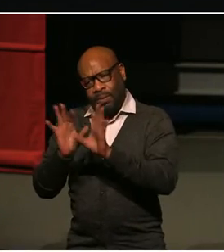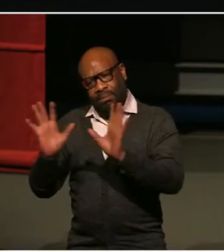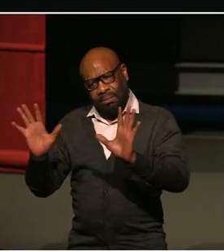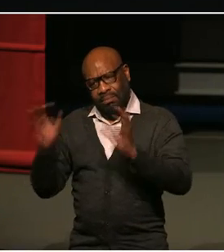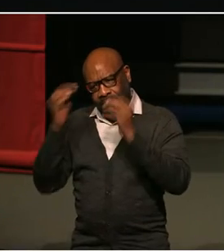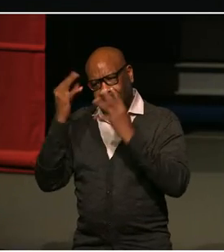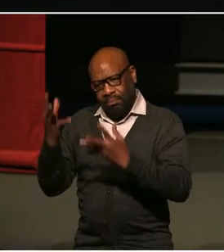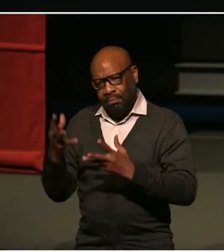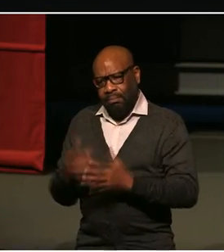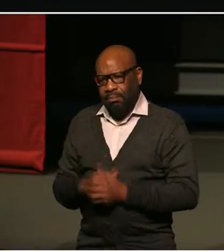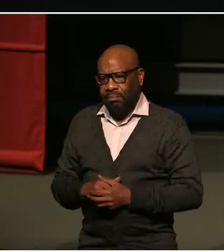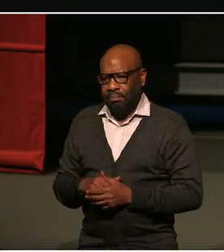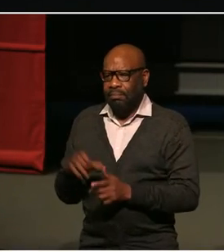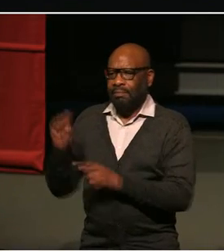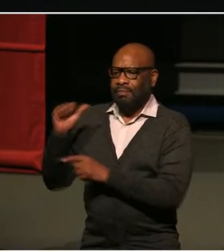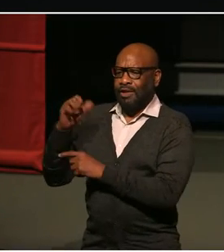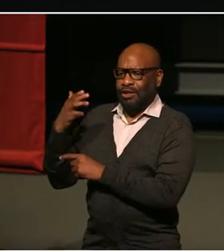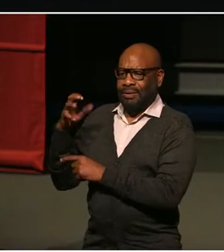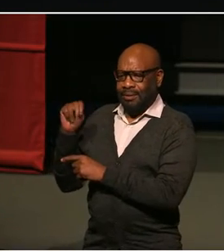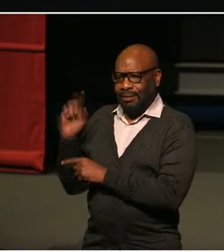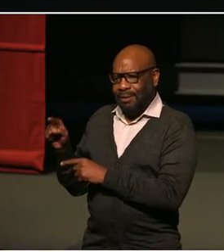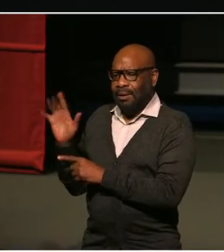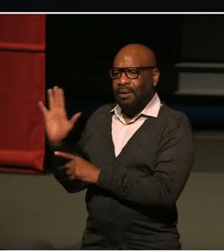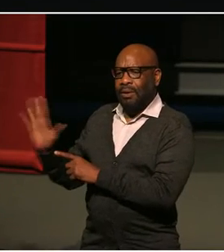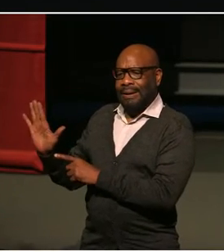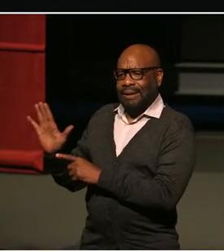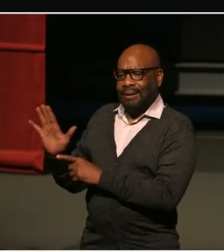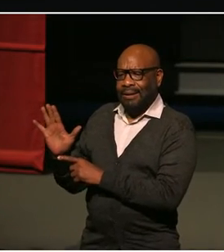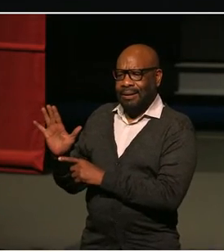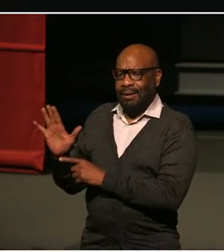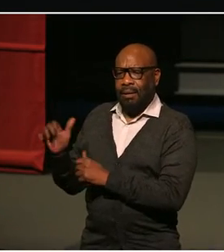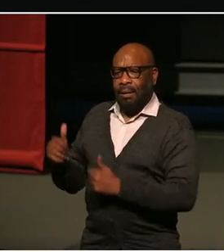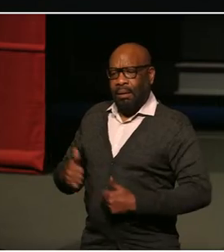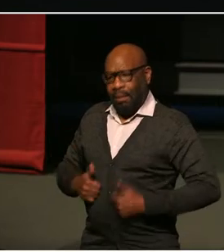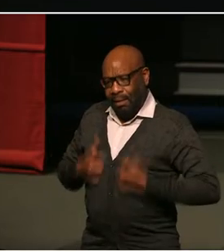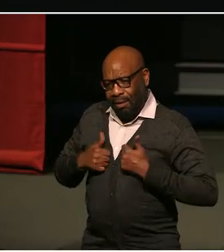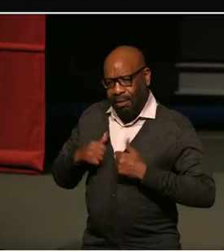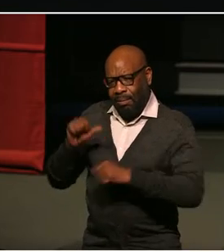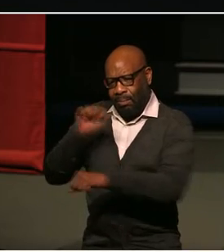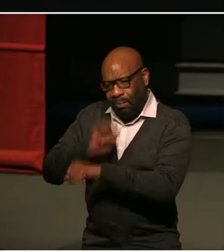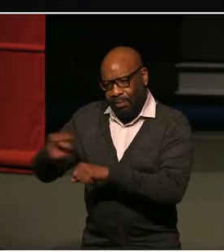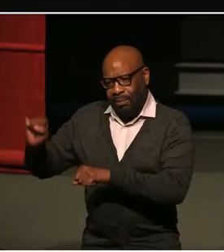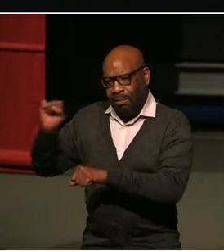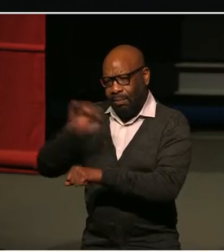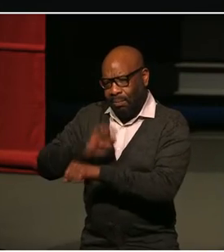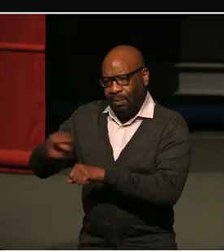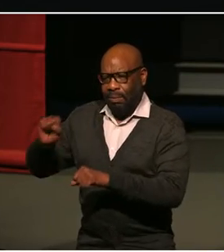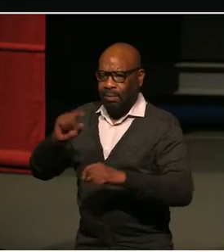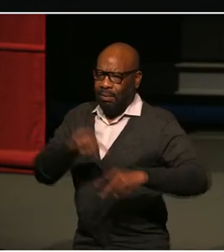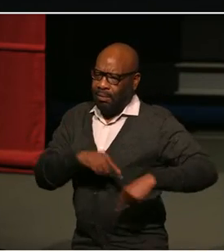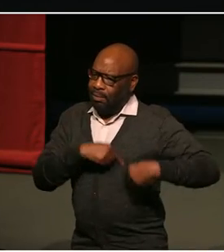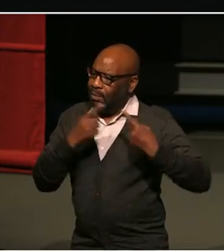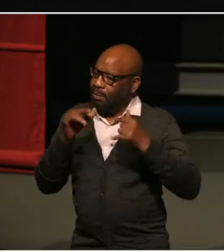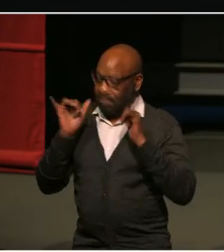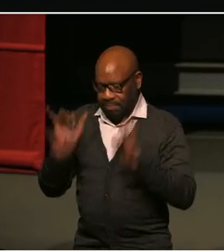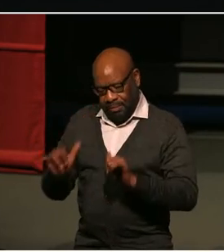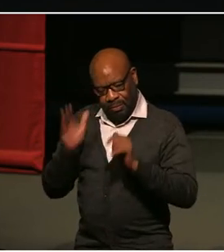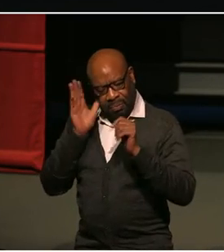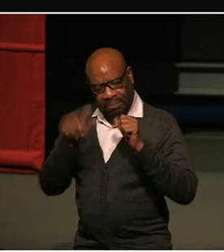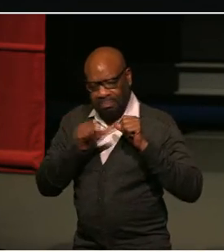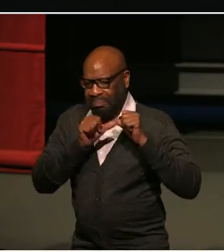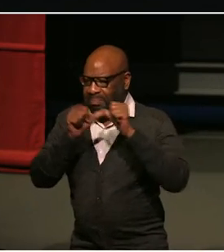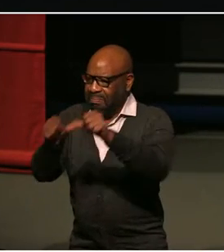Sacheen, your life's work will undoubtedly inspire current and future filmmakers to use cinema as a means